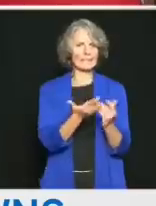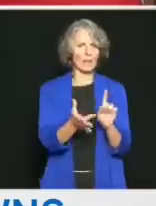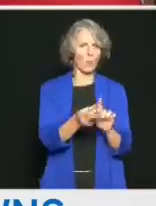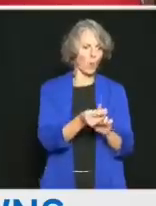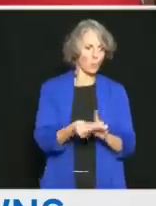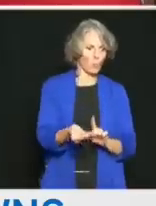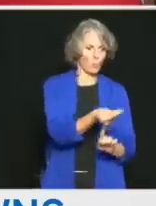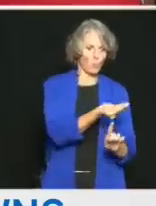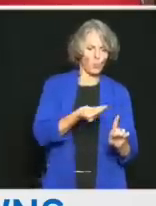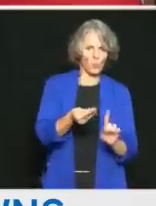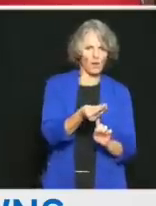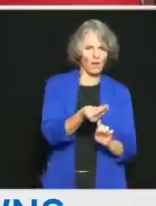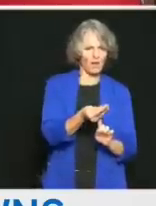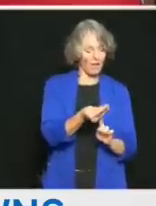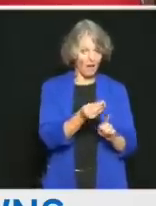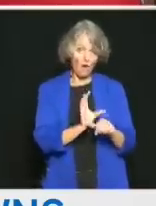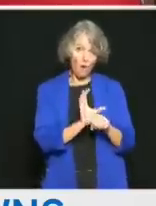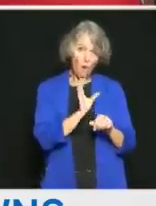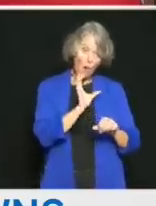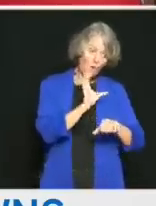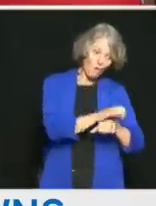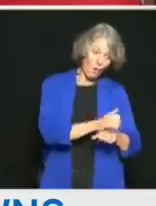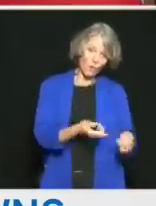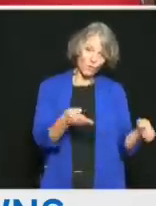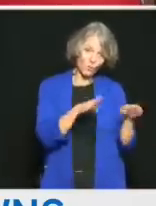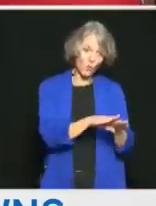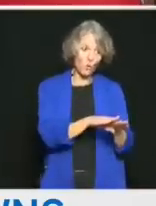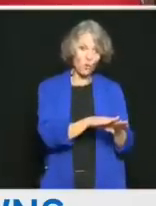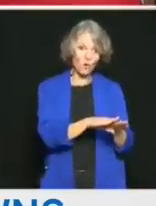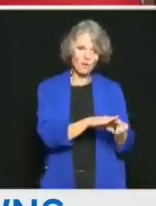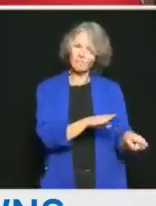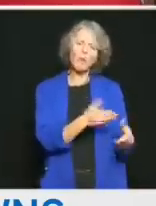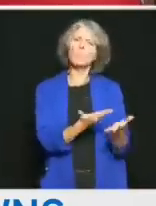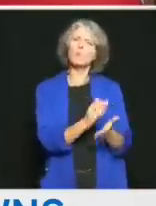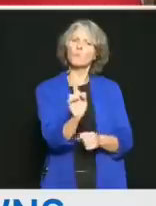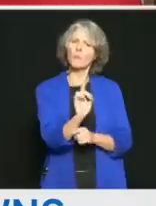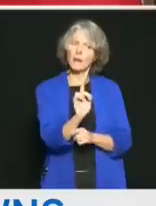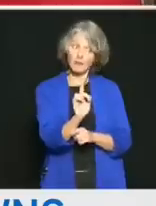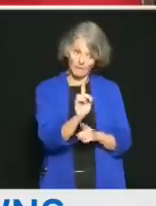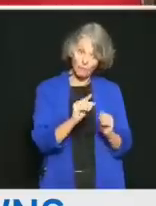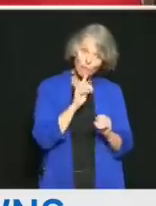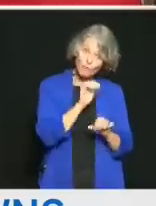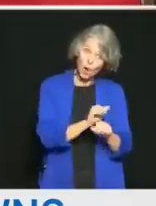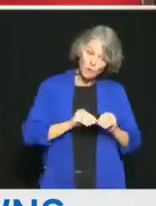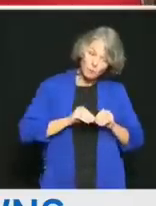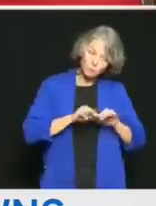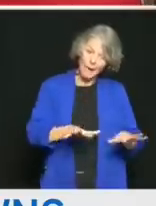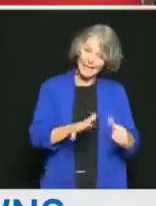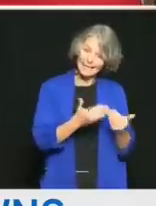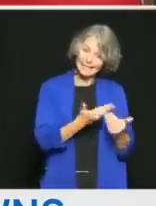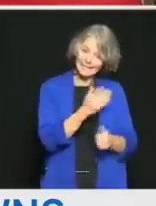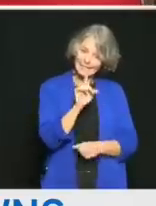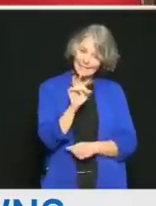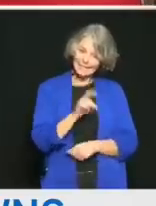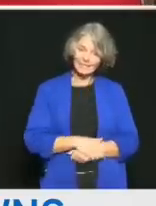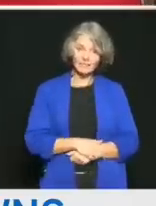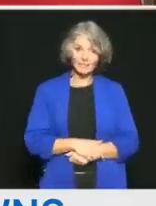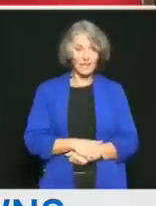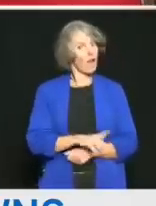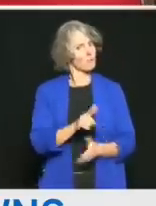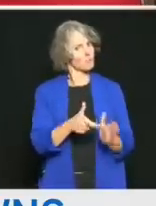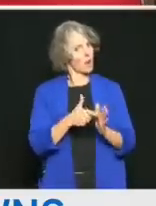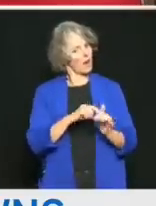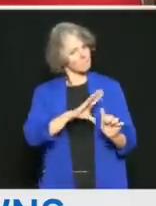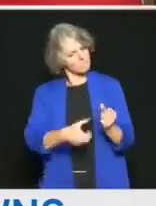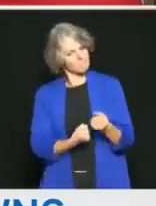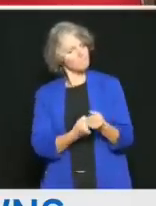If we're forcing all these folks to close their enterprises, I would think that there'd be some hard data at the